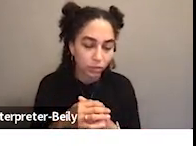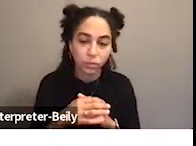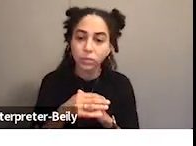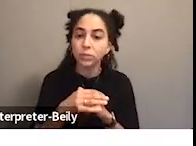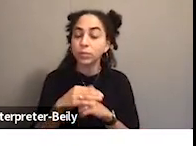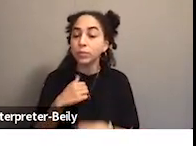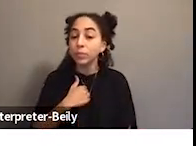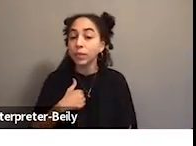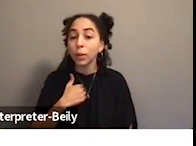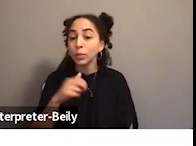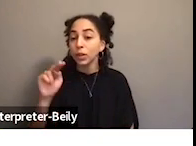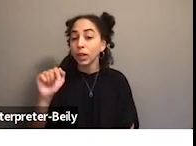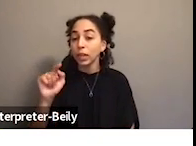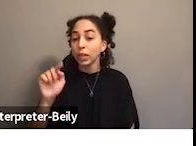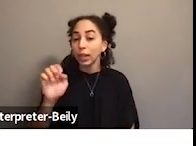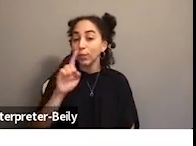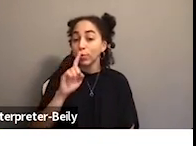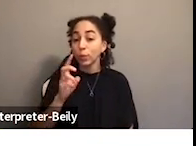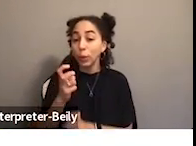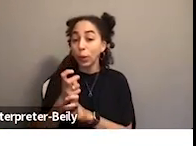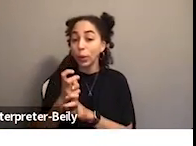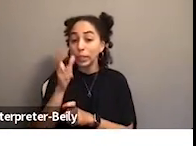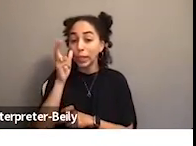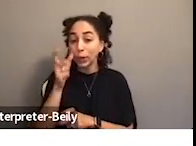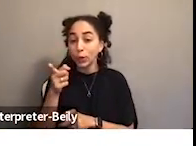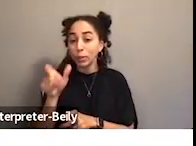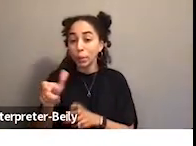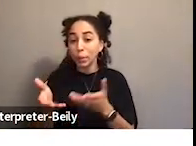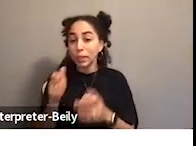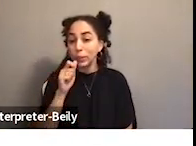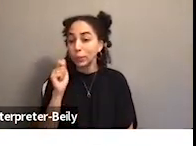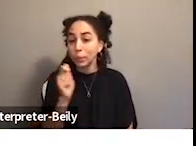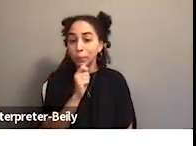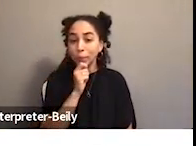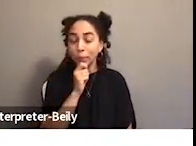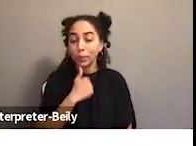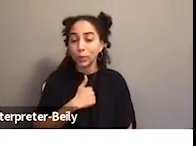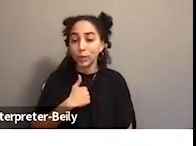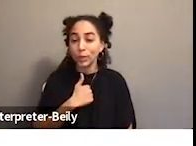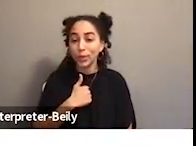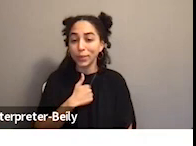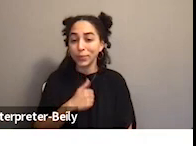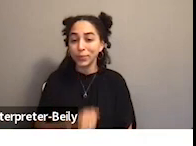I'm sorry, Nate, it's a little bit hard to hear you. You may need to adjust your mic. I apologize.